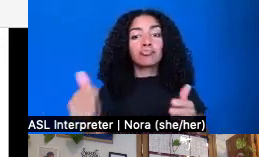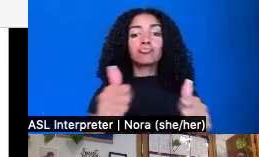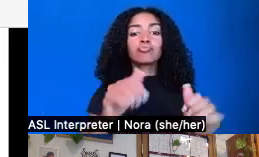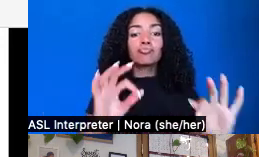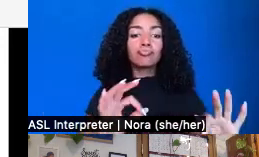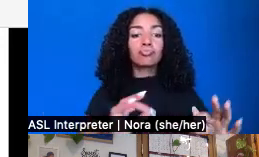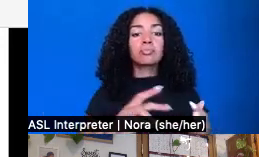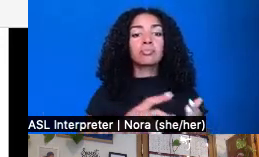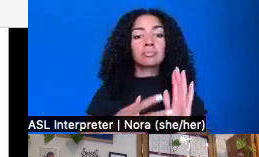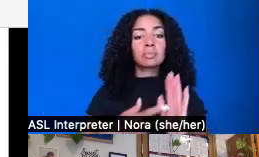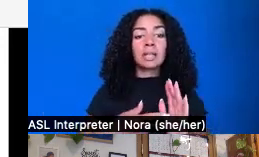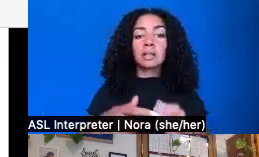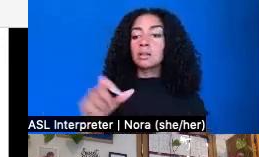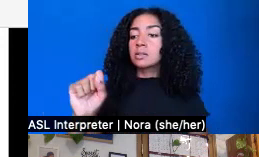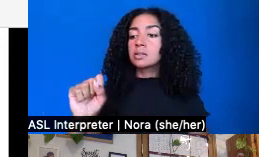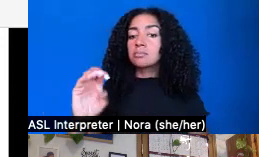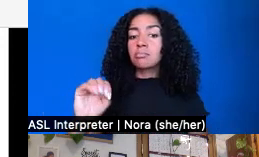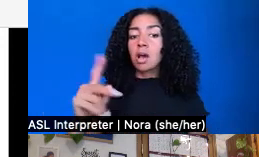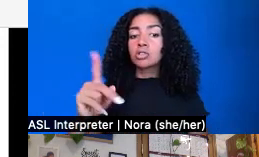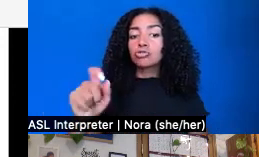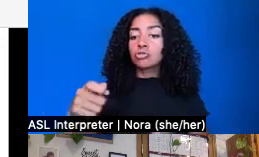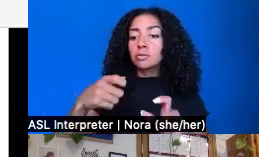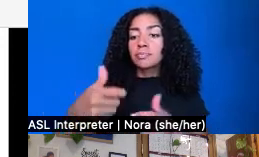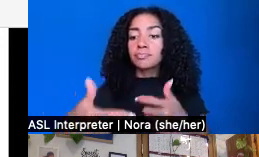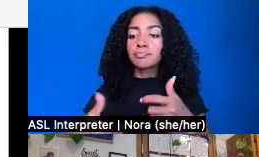light a candle, please do so.